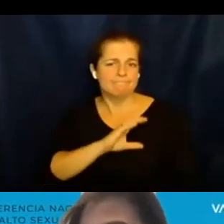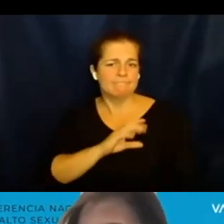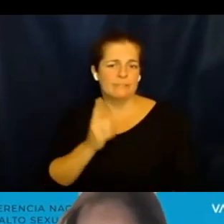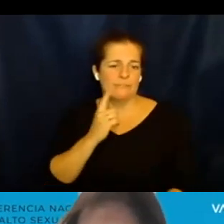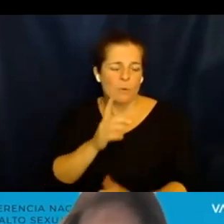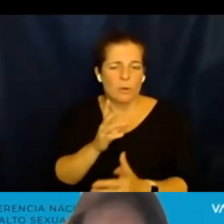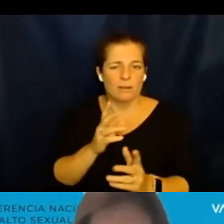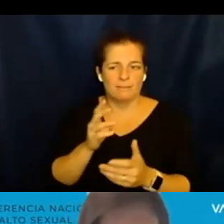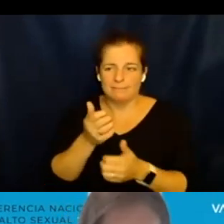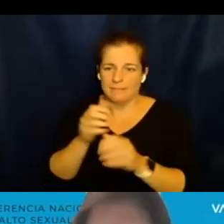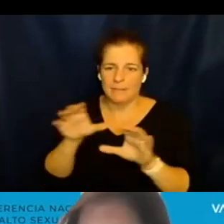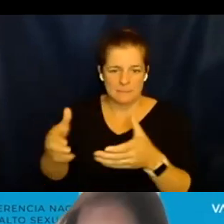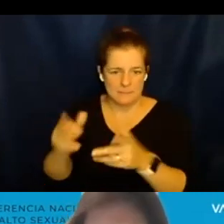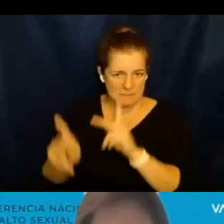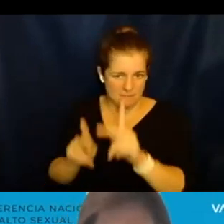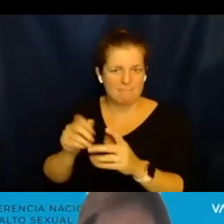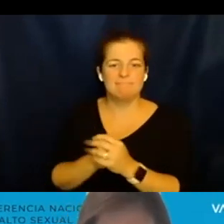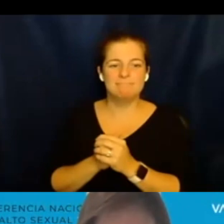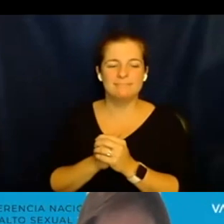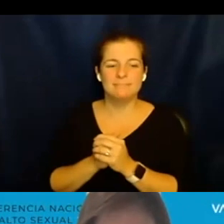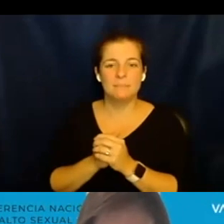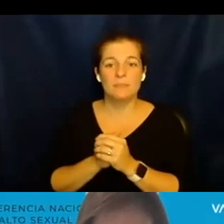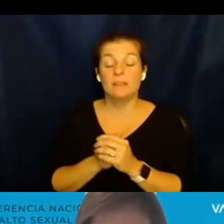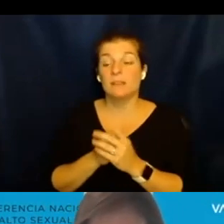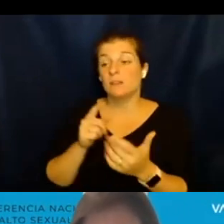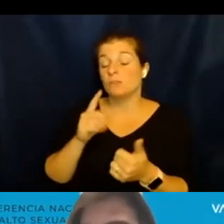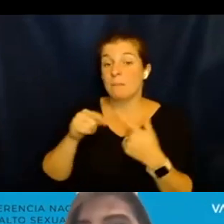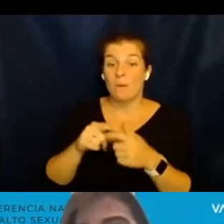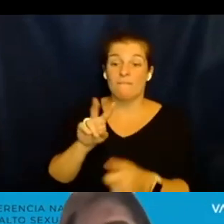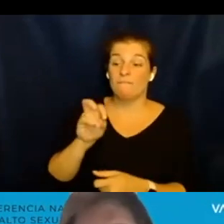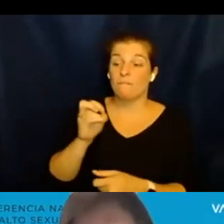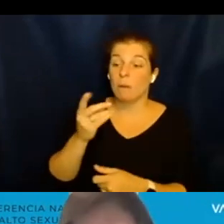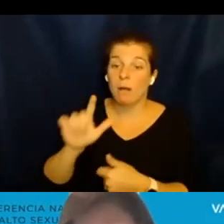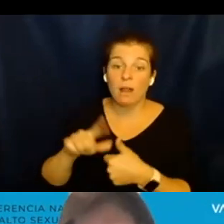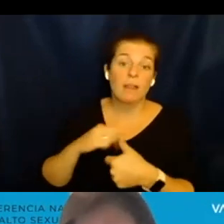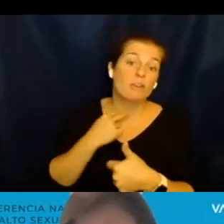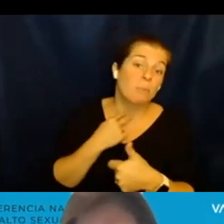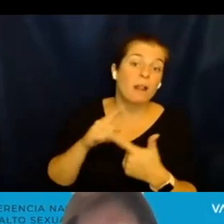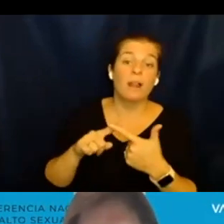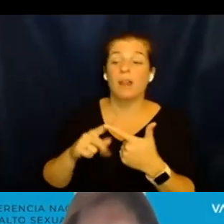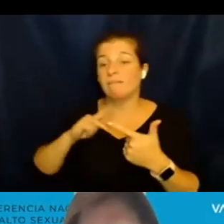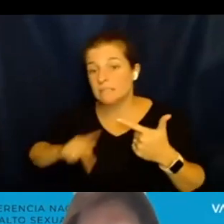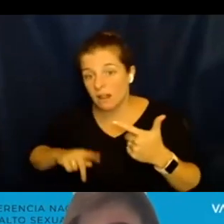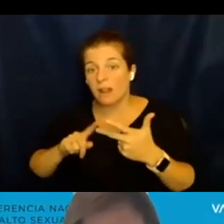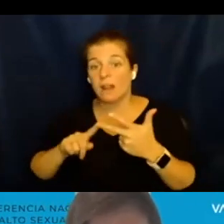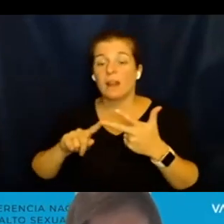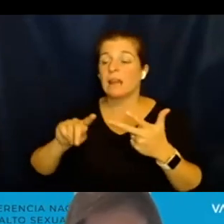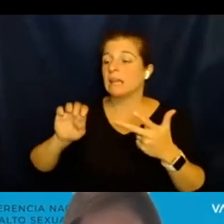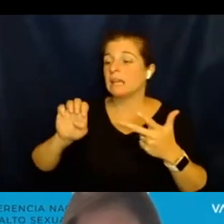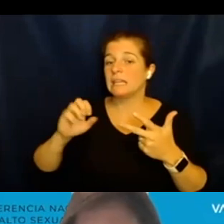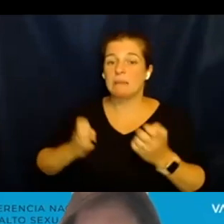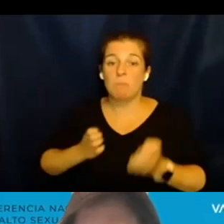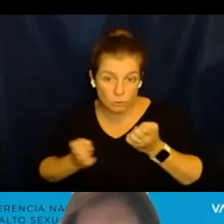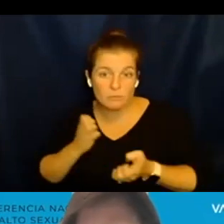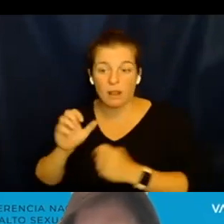violence, verbal abuse, physical abuse, and emotional abuse. Pastor Ortega works